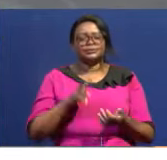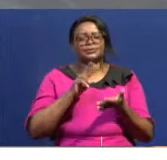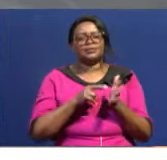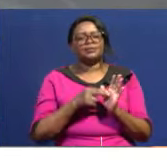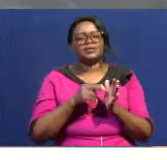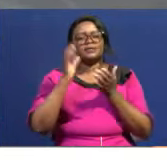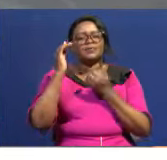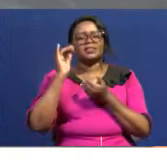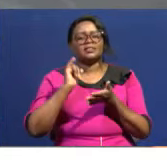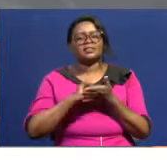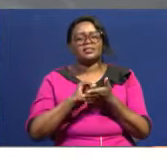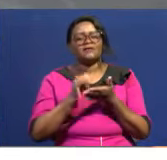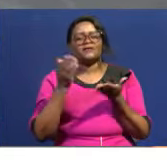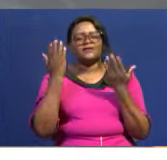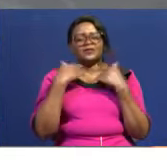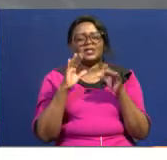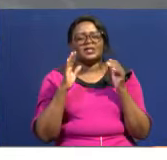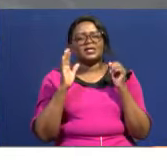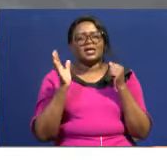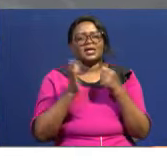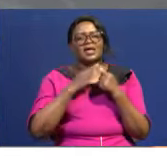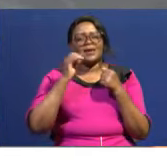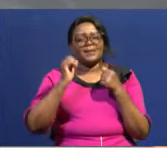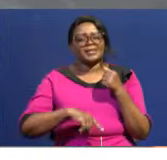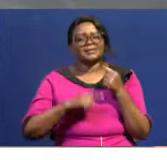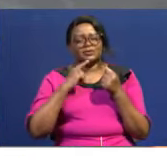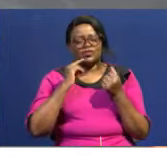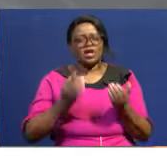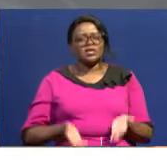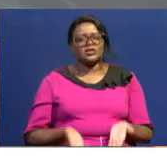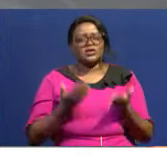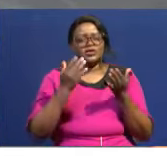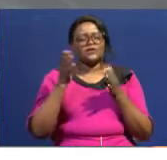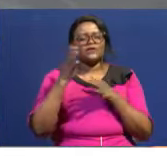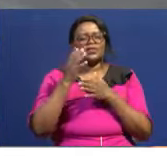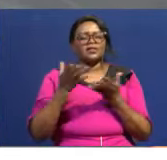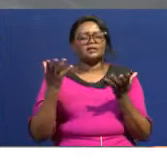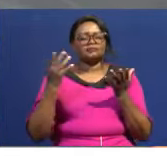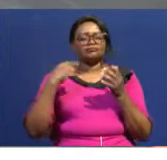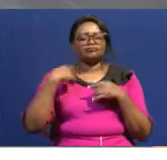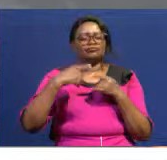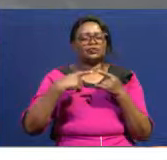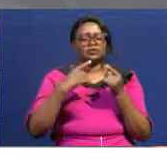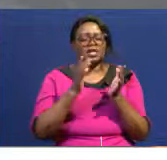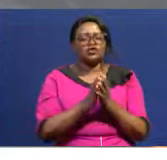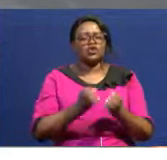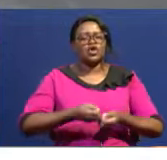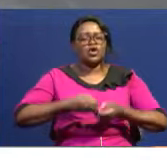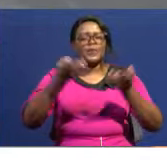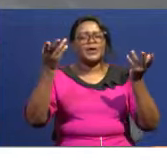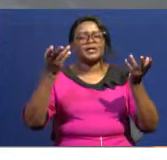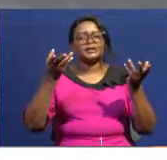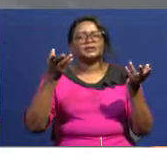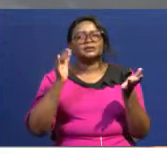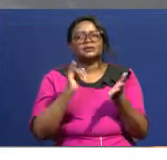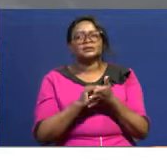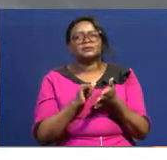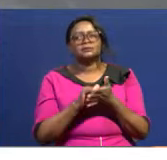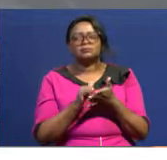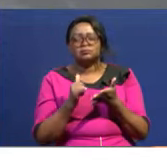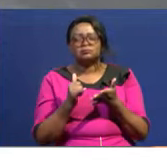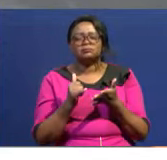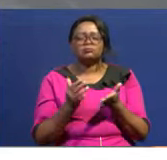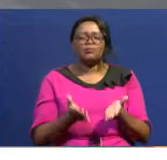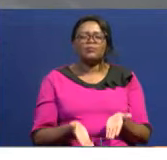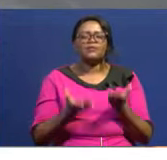project, expected to be completed in 9 months, is set to enhance fish production, processing and distribution, thus bolstering